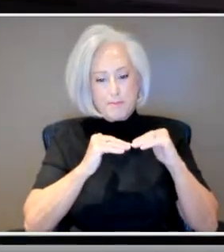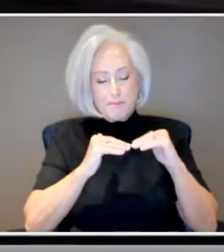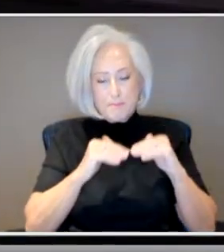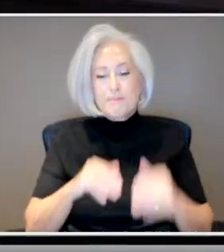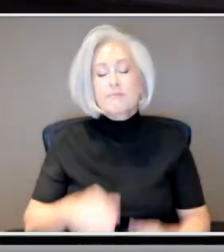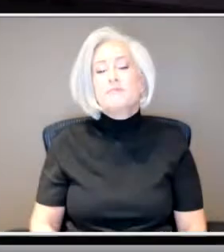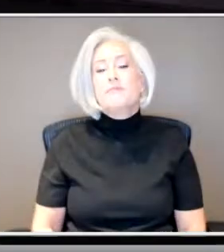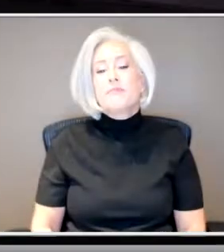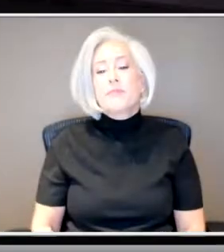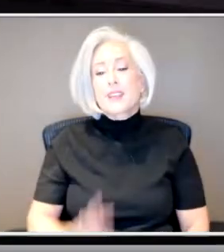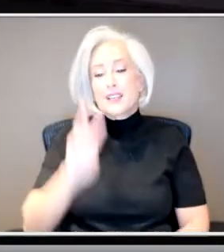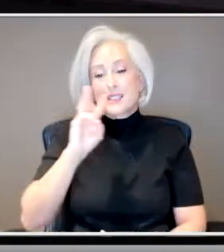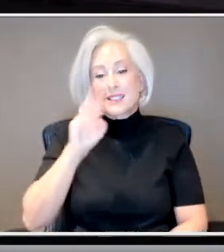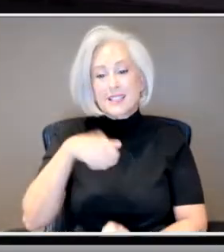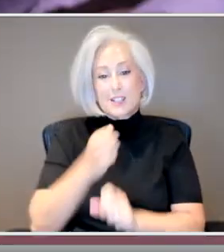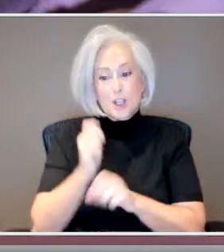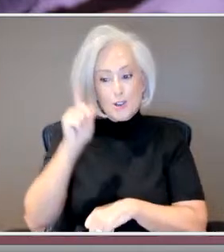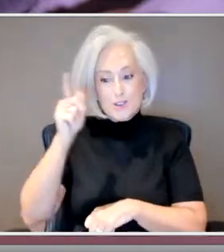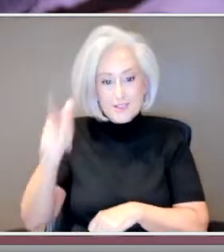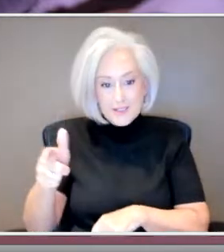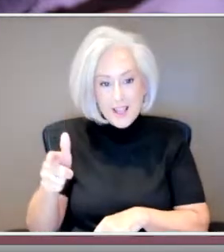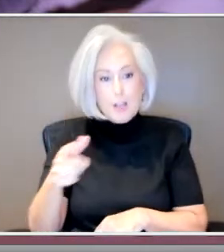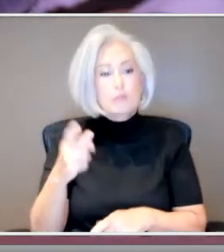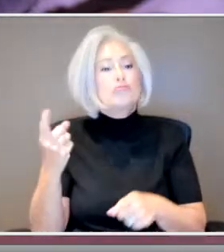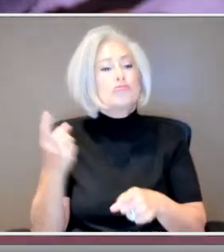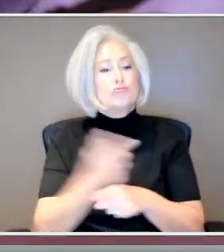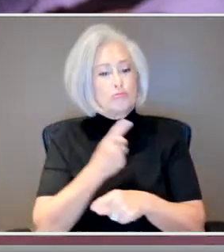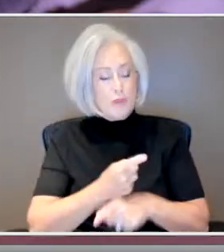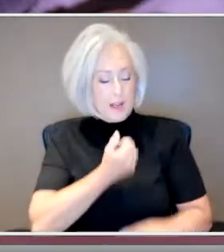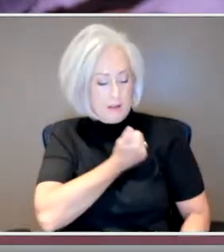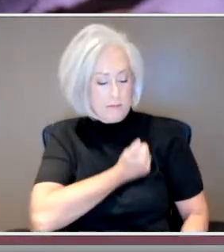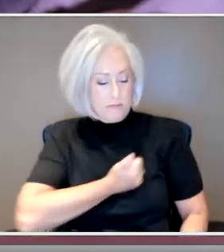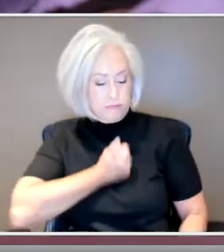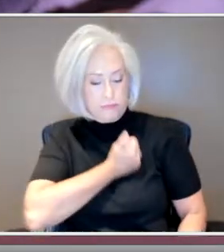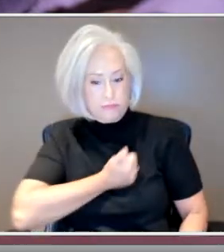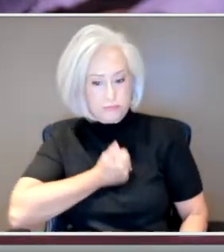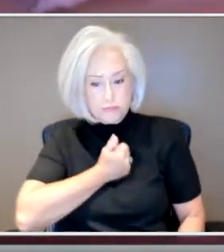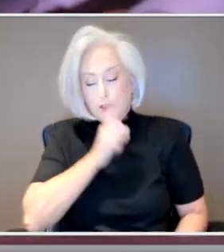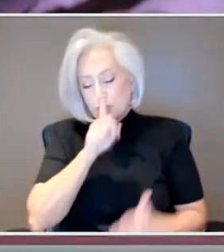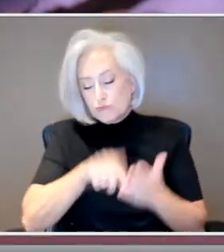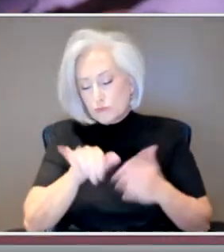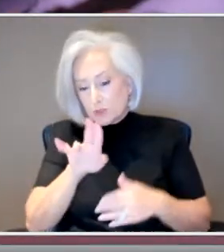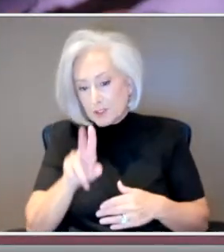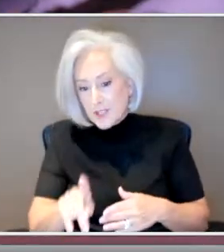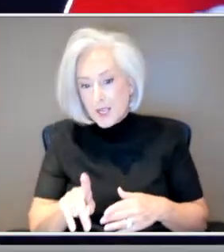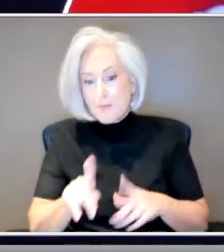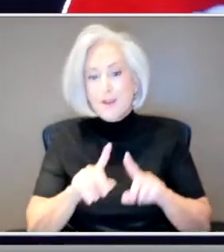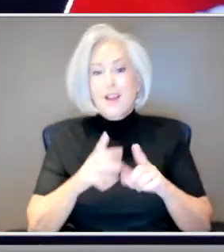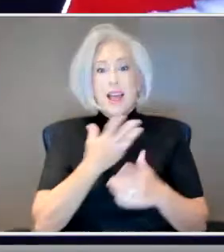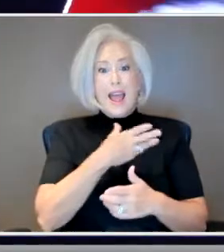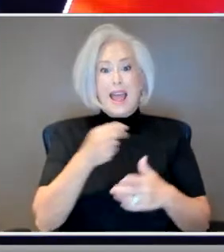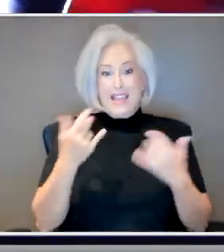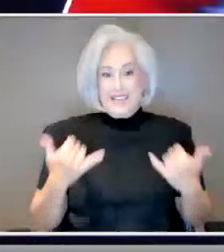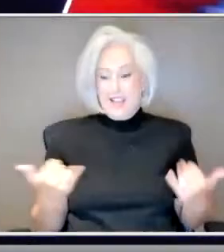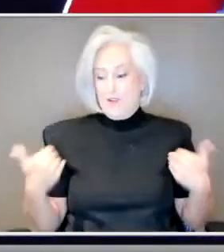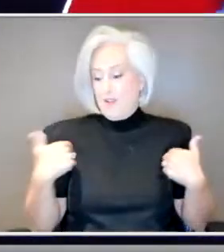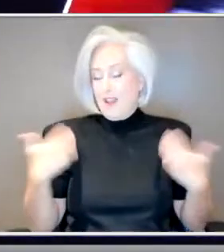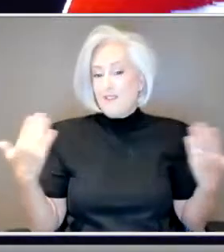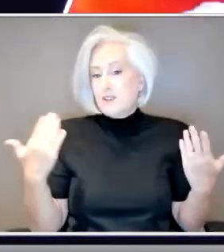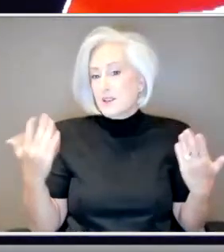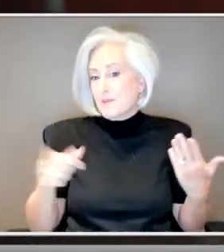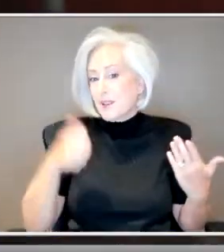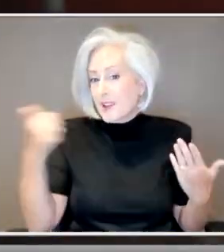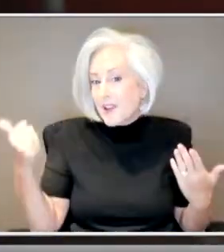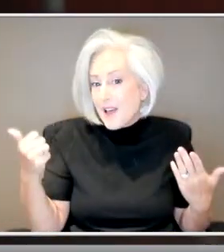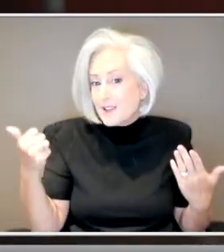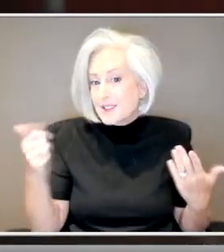regular echocardiograms and checkups, and now Addison has something else she never dreamed she'd get, an answer. I was